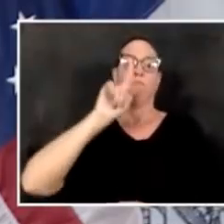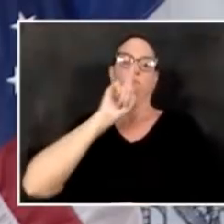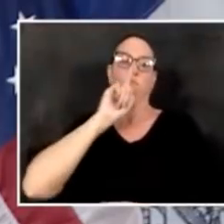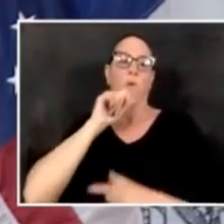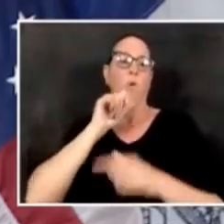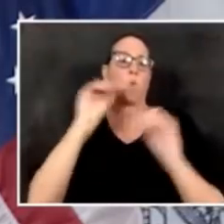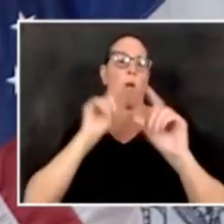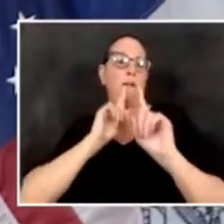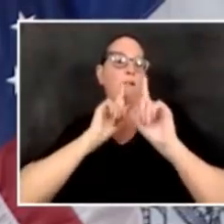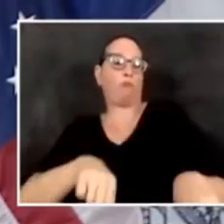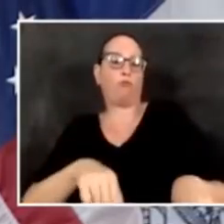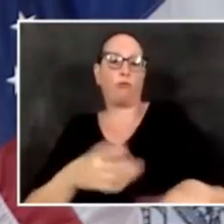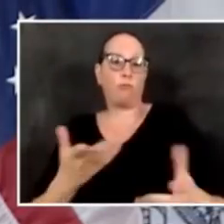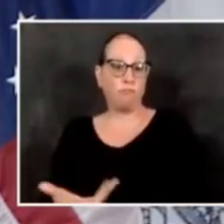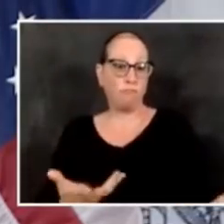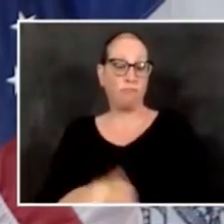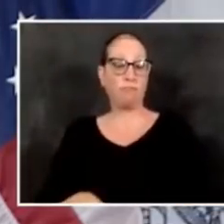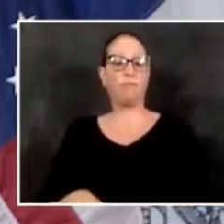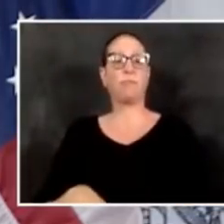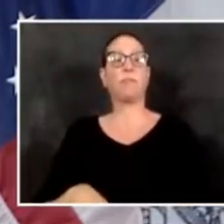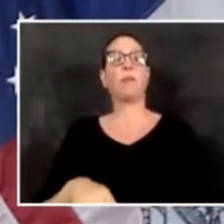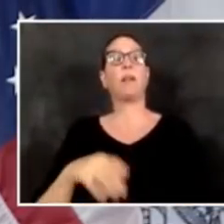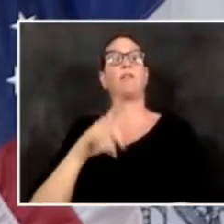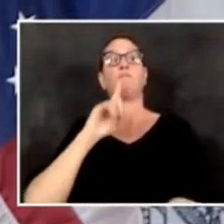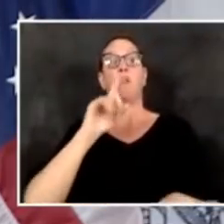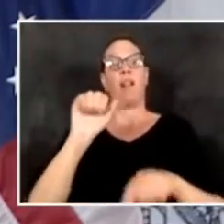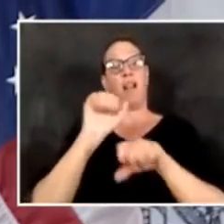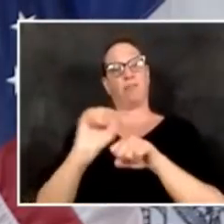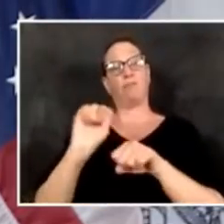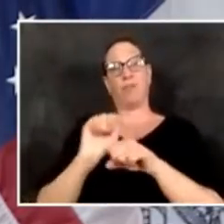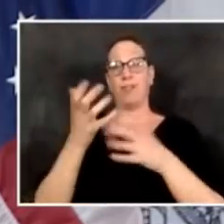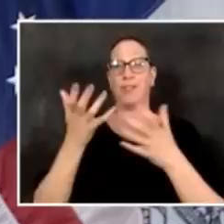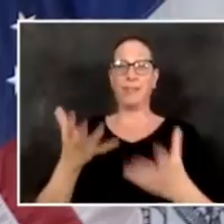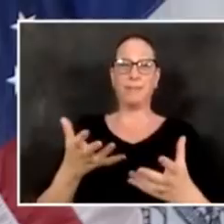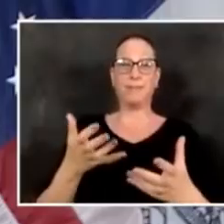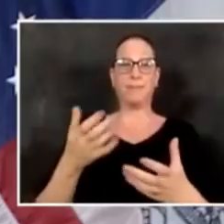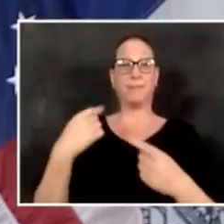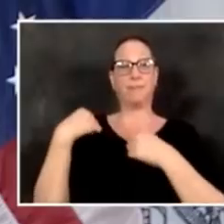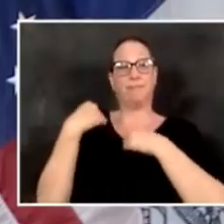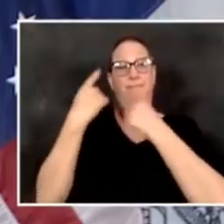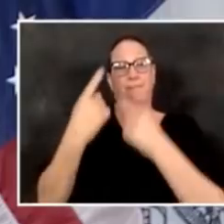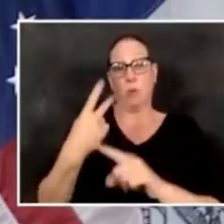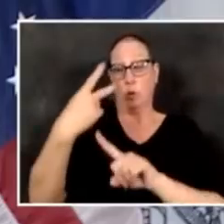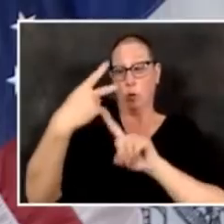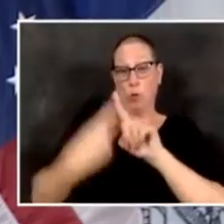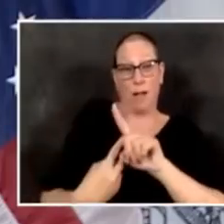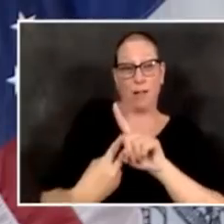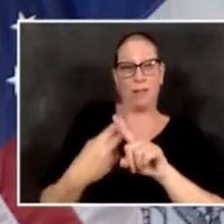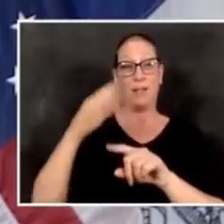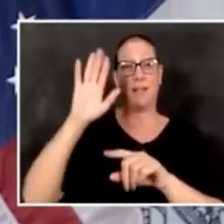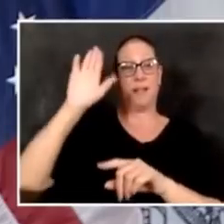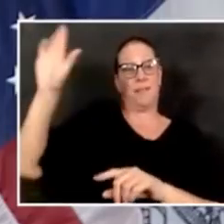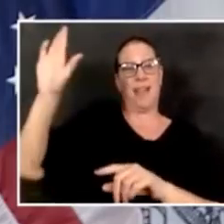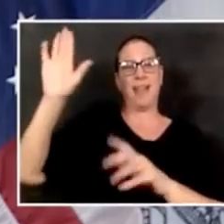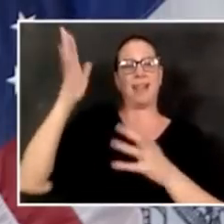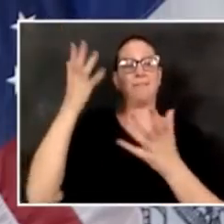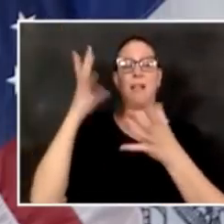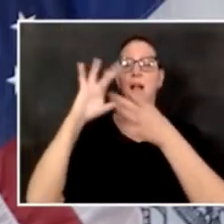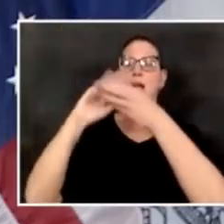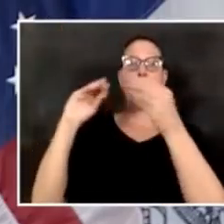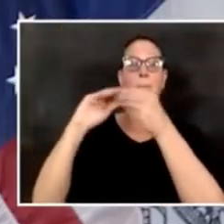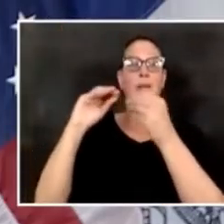hours are dangerous. And I want to quote again, I want everyone to understand, I want you to take this personally because it's aimed at